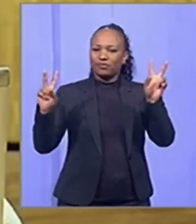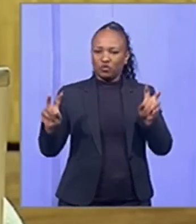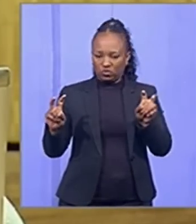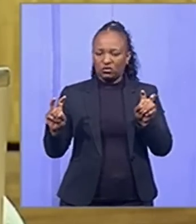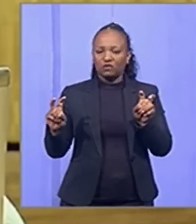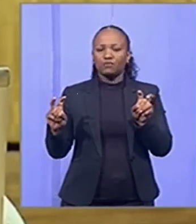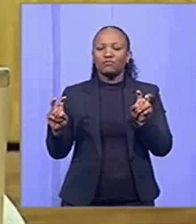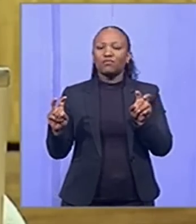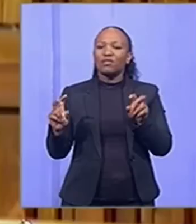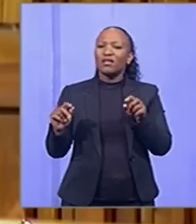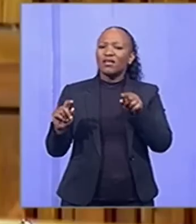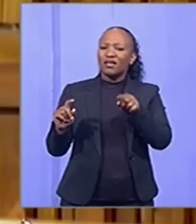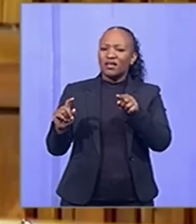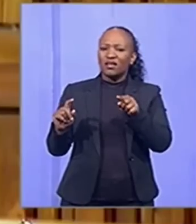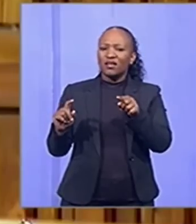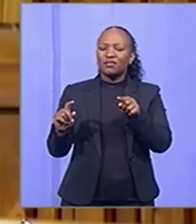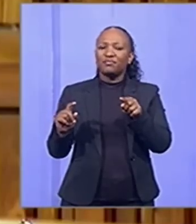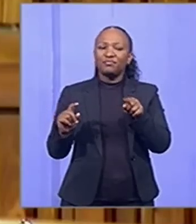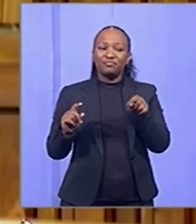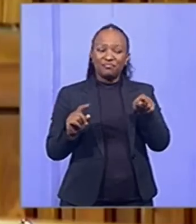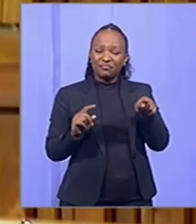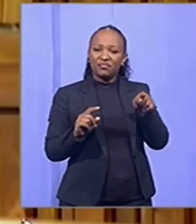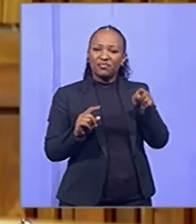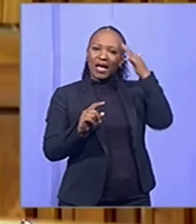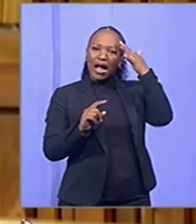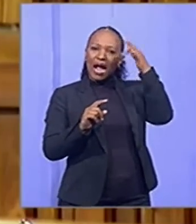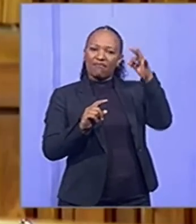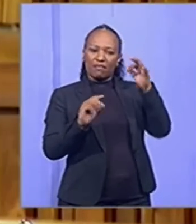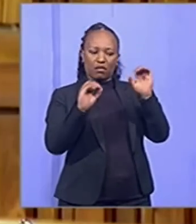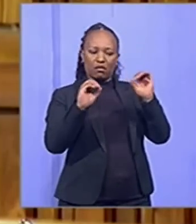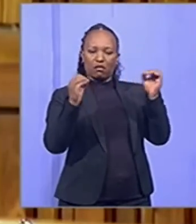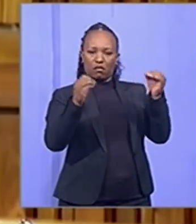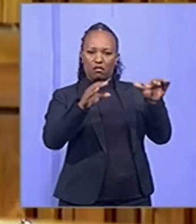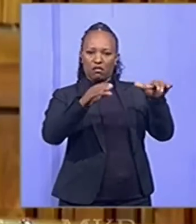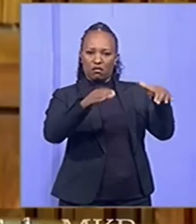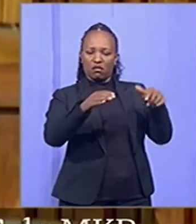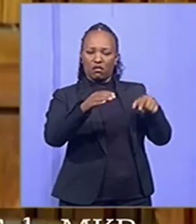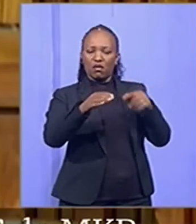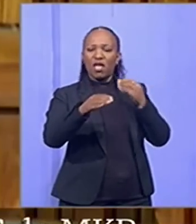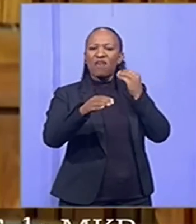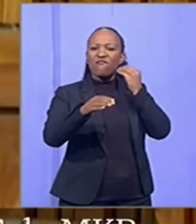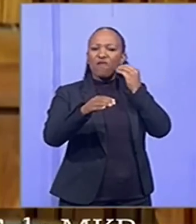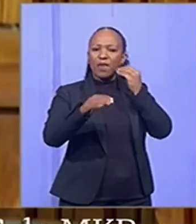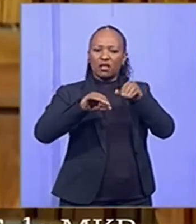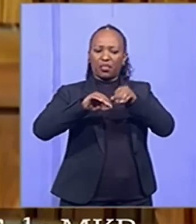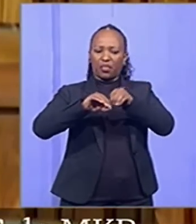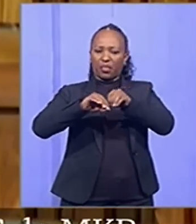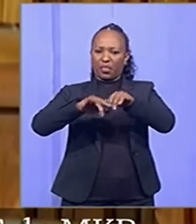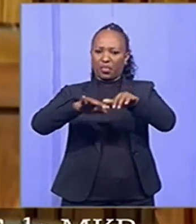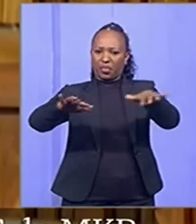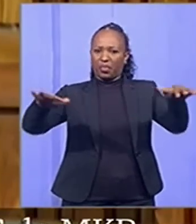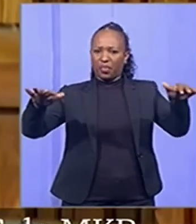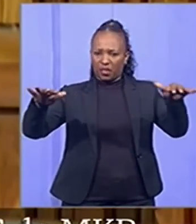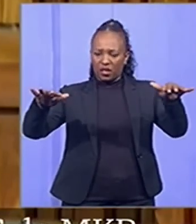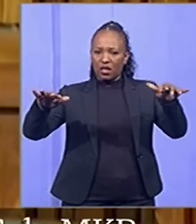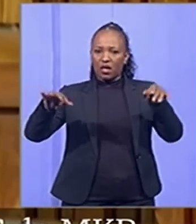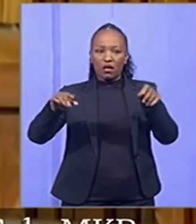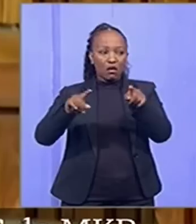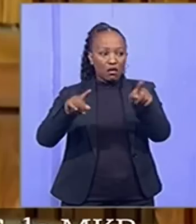an organ of state to disseminating information to these intelligence, super